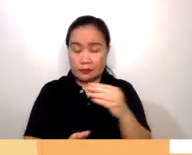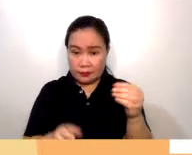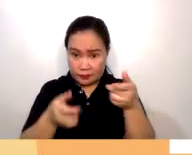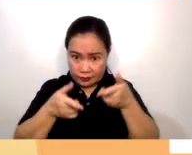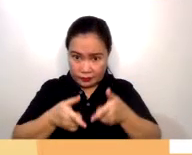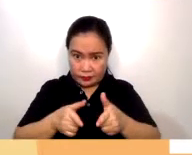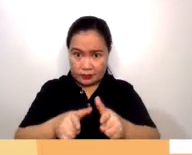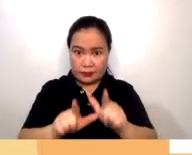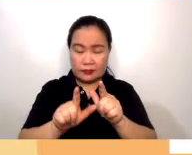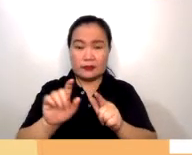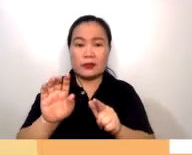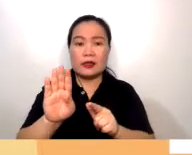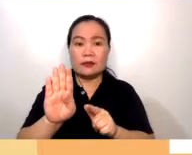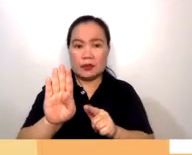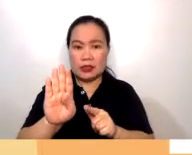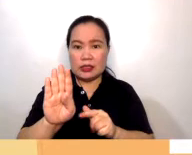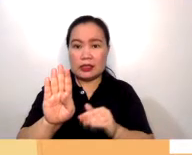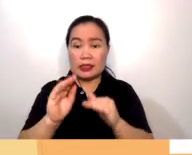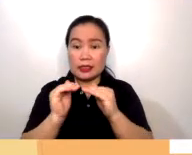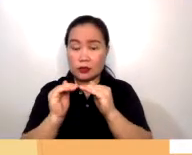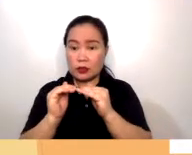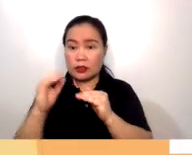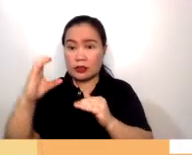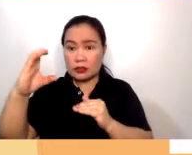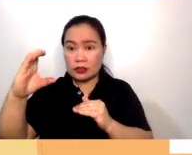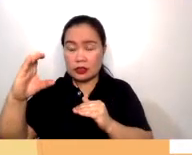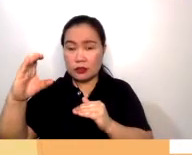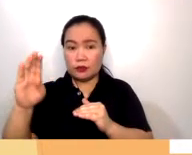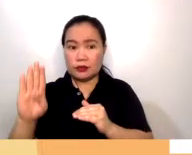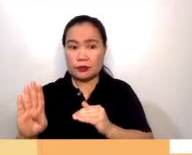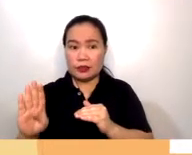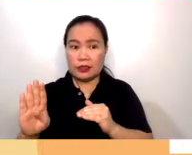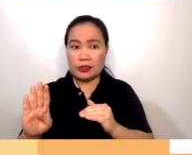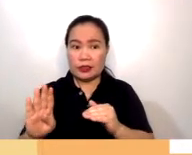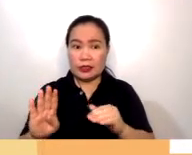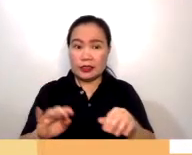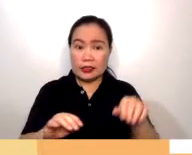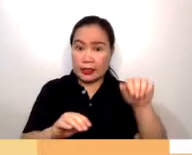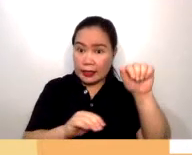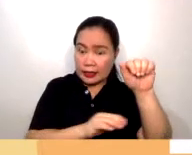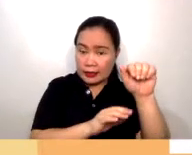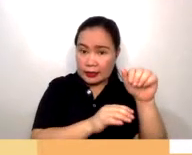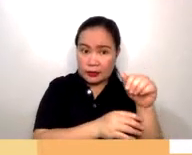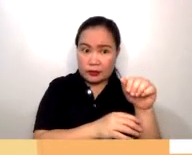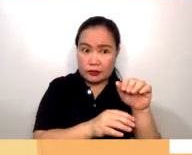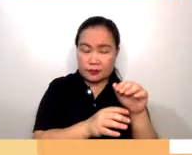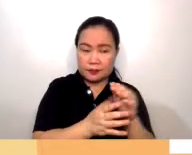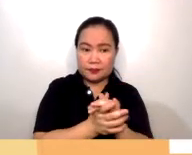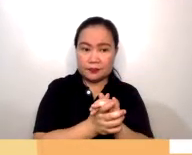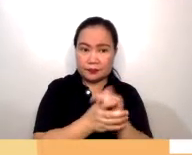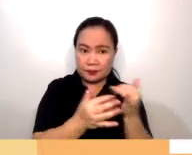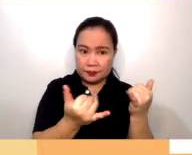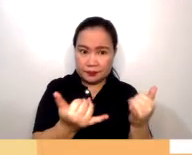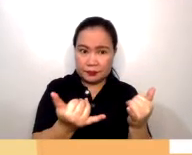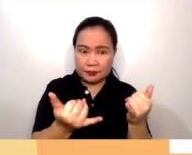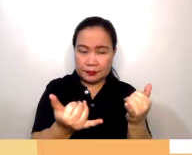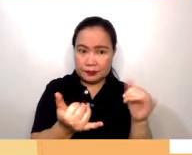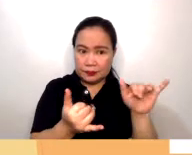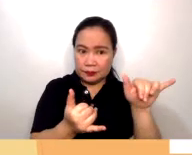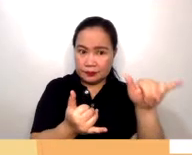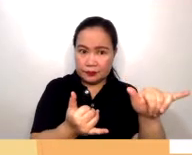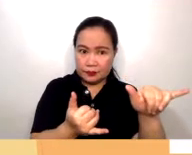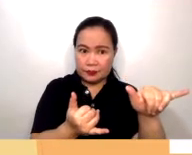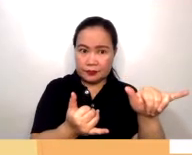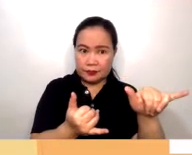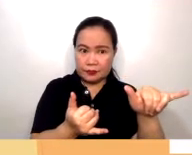let b equals c over b. So now, we now